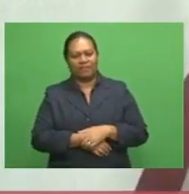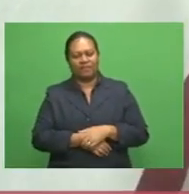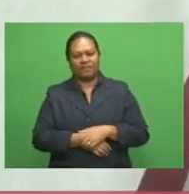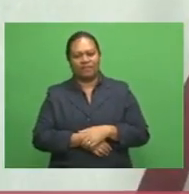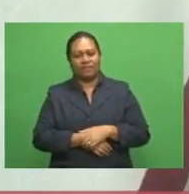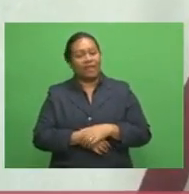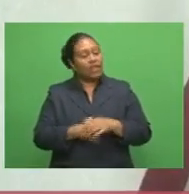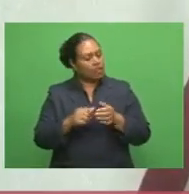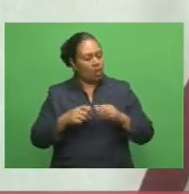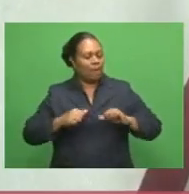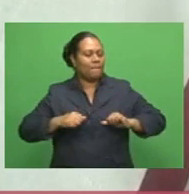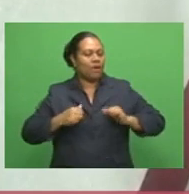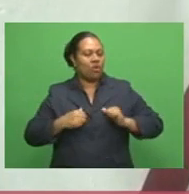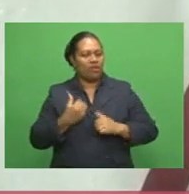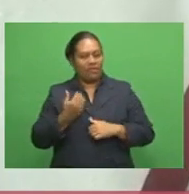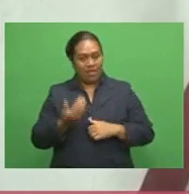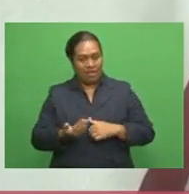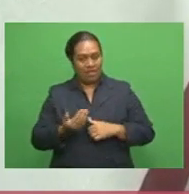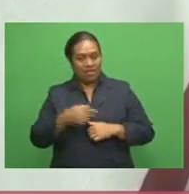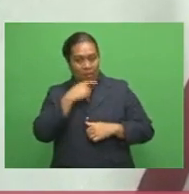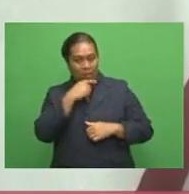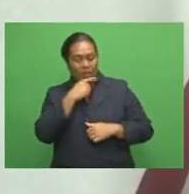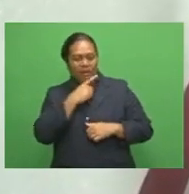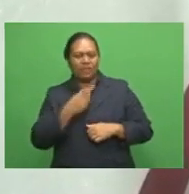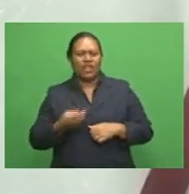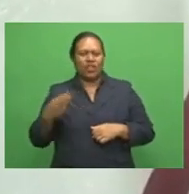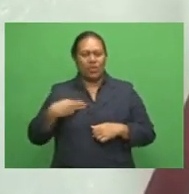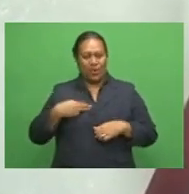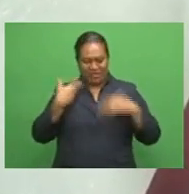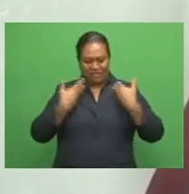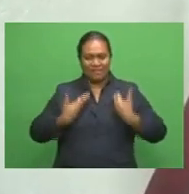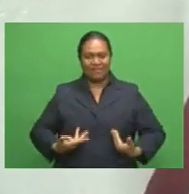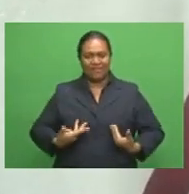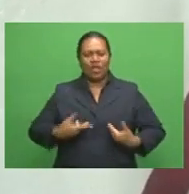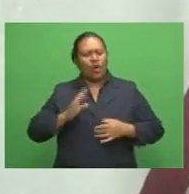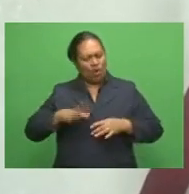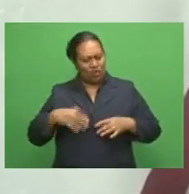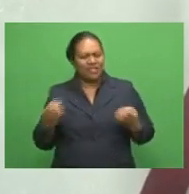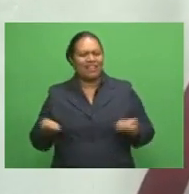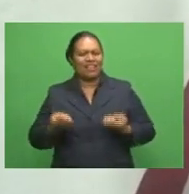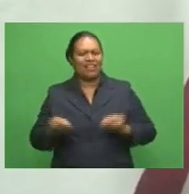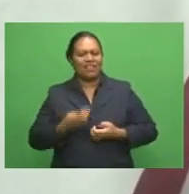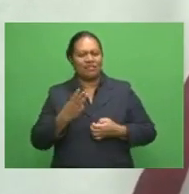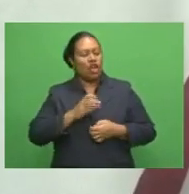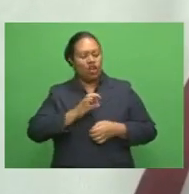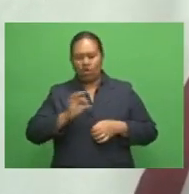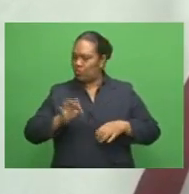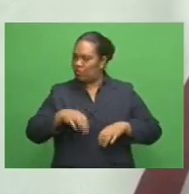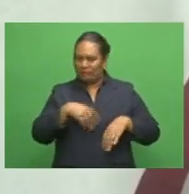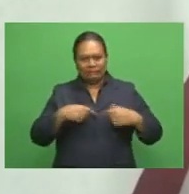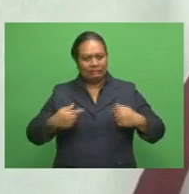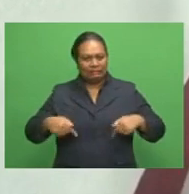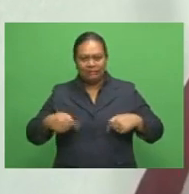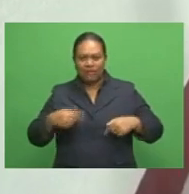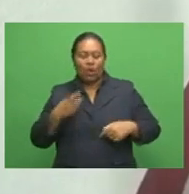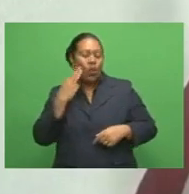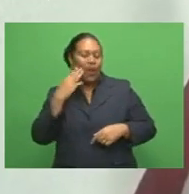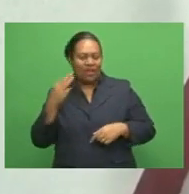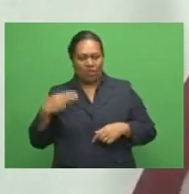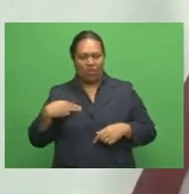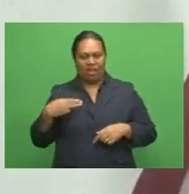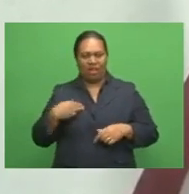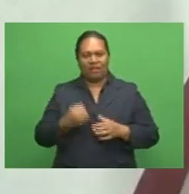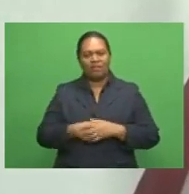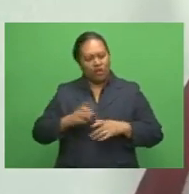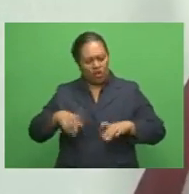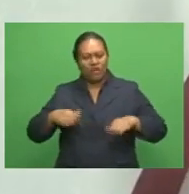was so proud of him for wearing the number 13 jersey. I kept encouraging him not to be afraid and wear the number 13 jersey with pride. If you